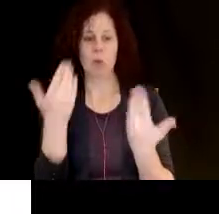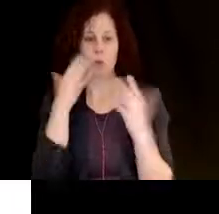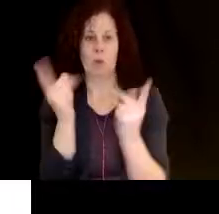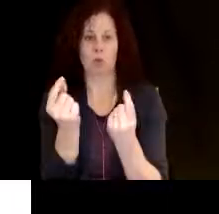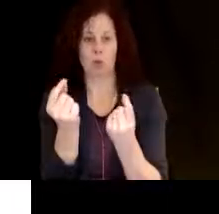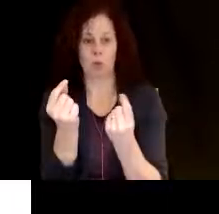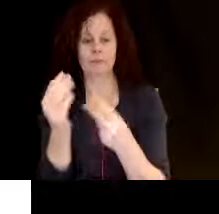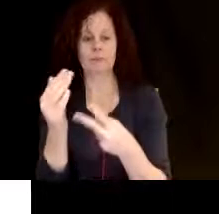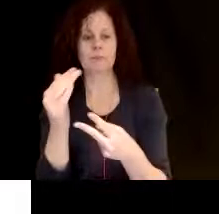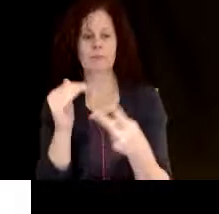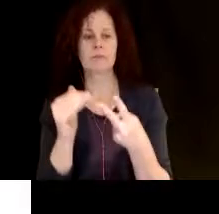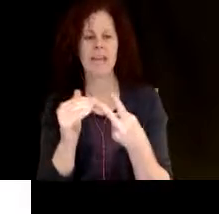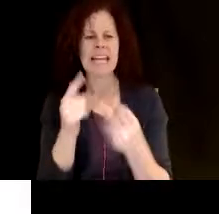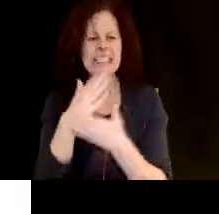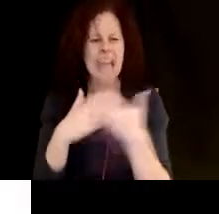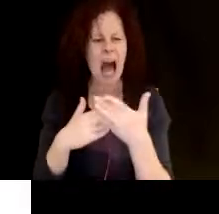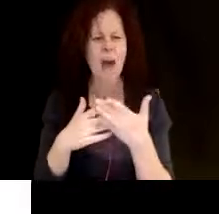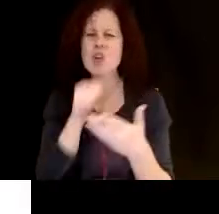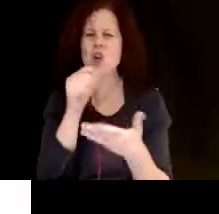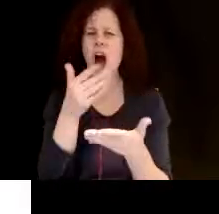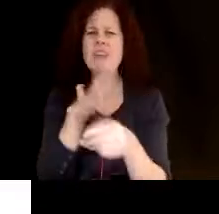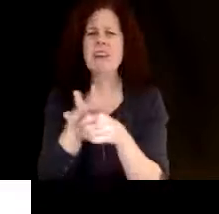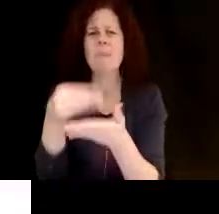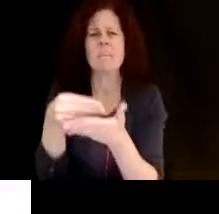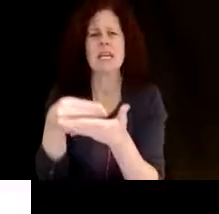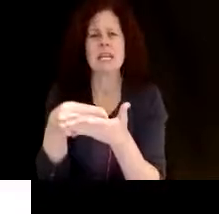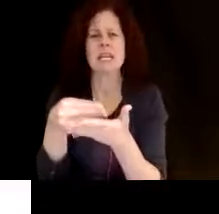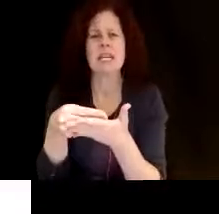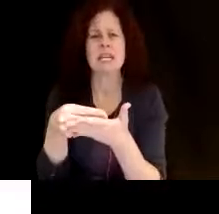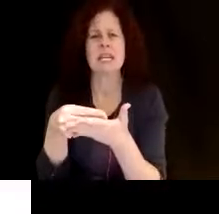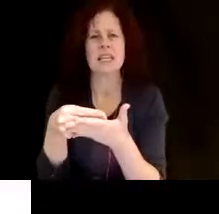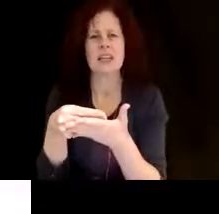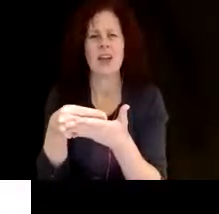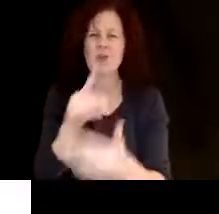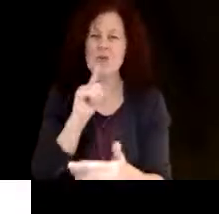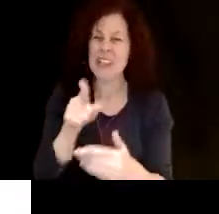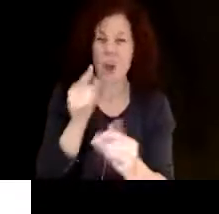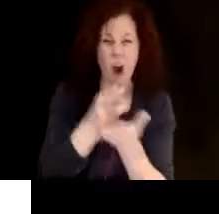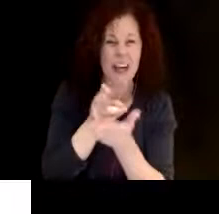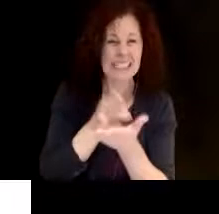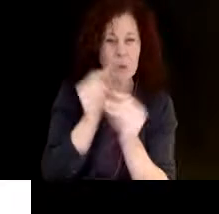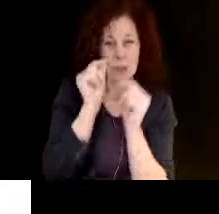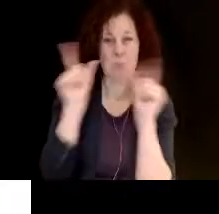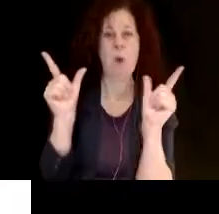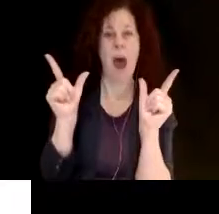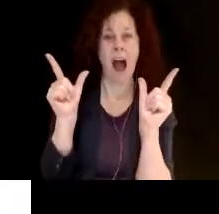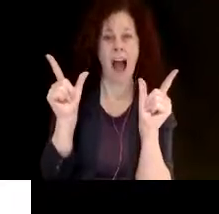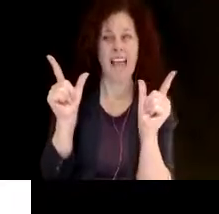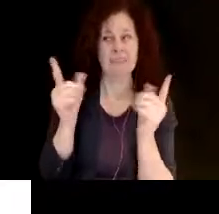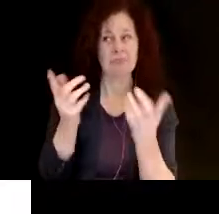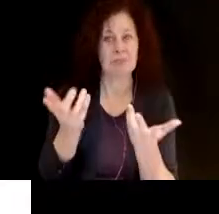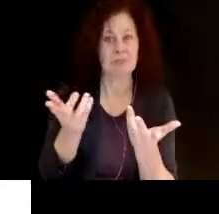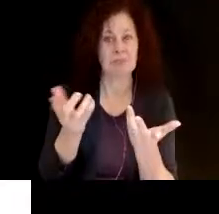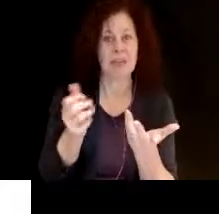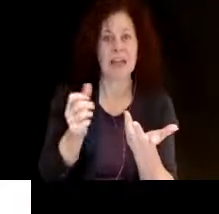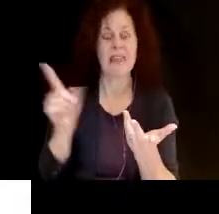reason. And we were actually surprised to see that money wasn't more cited, just because more anecdotally, people